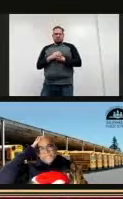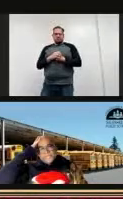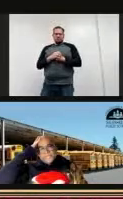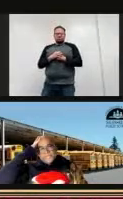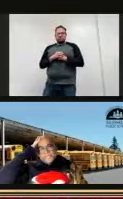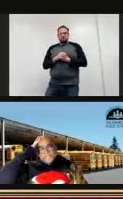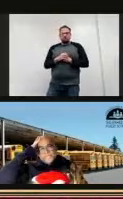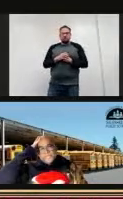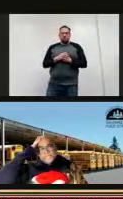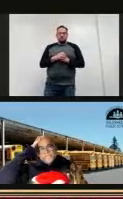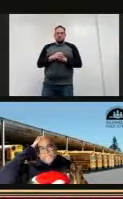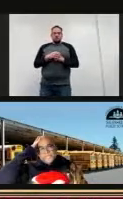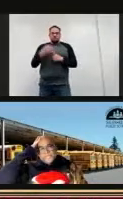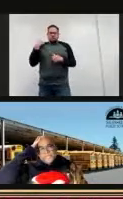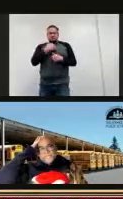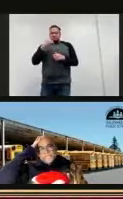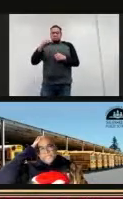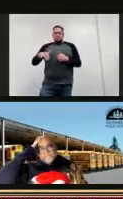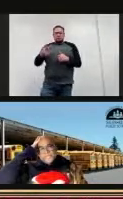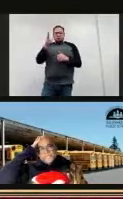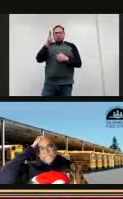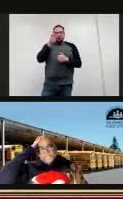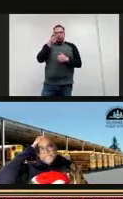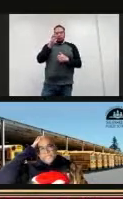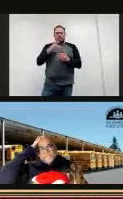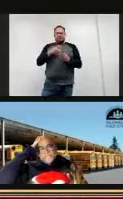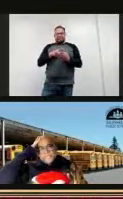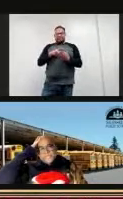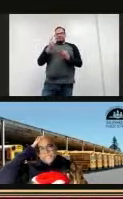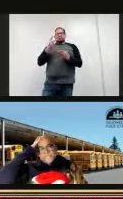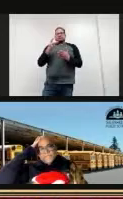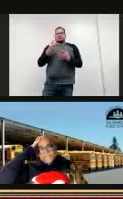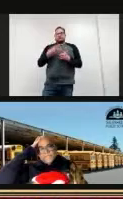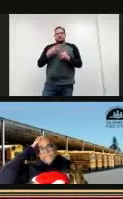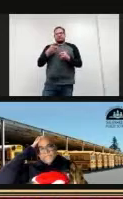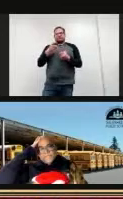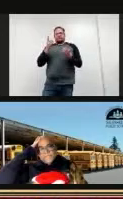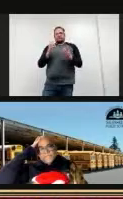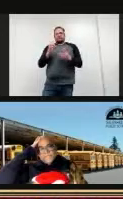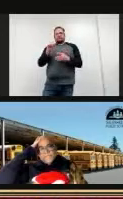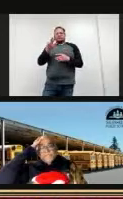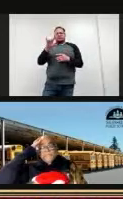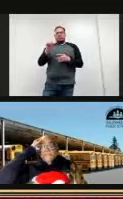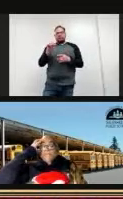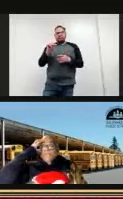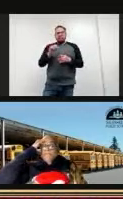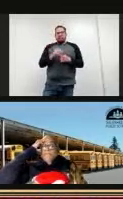We have not heard a second time yet from Director Avila, I don't think.